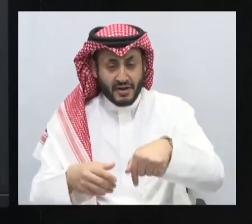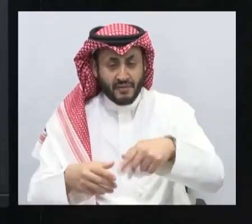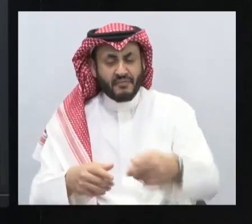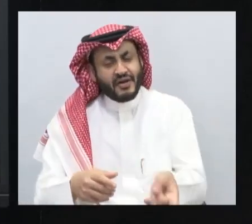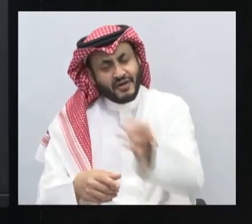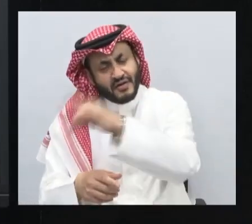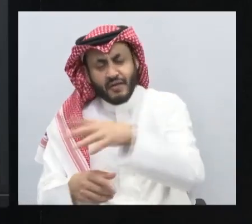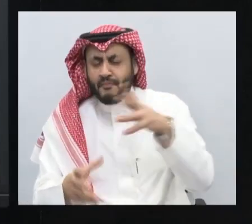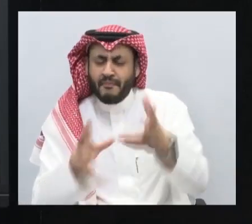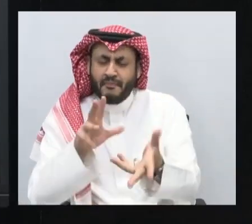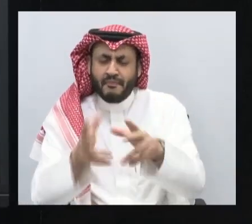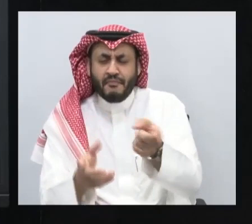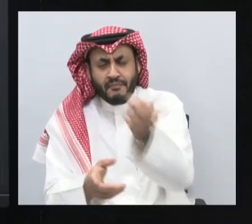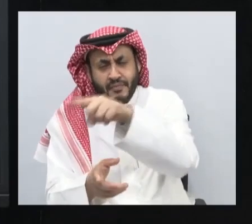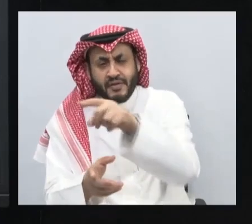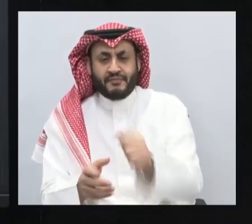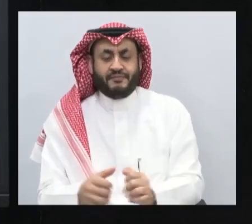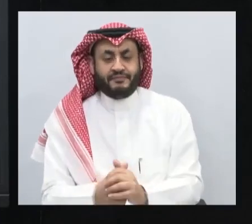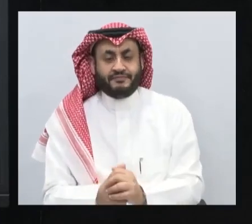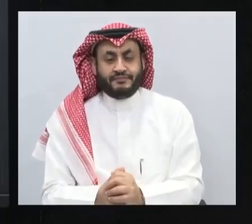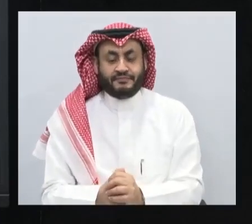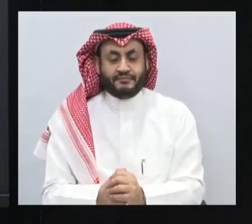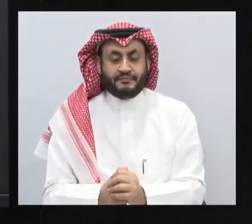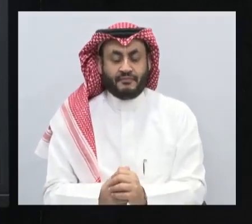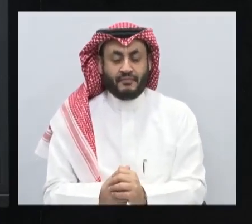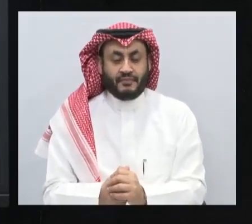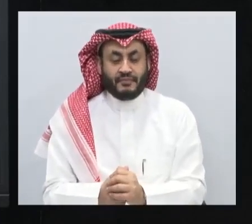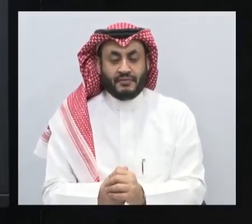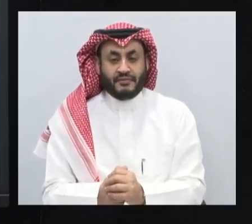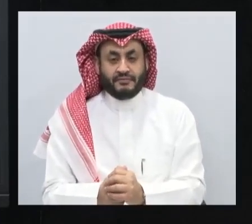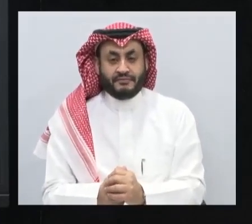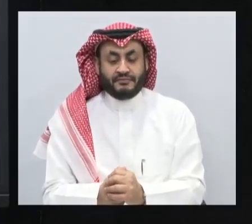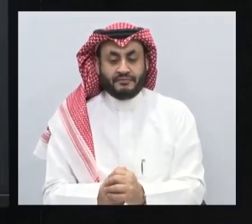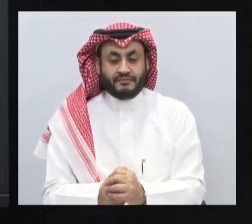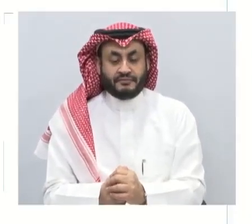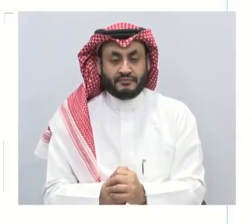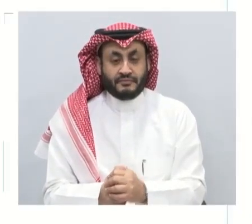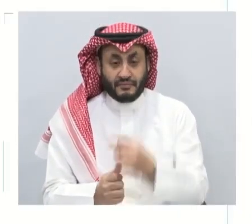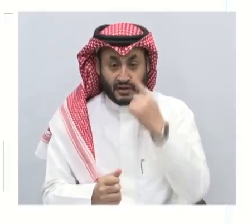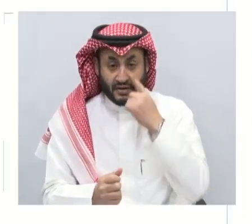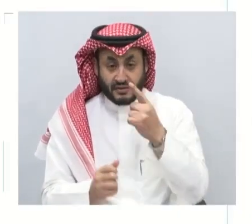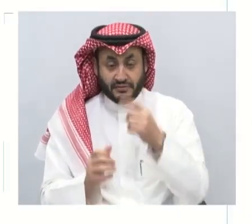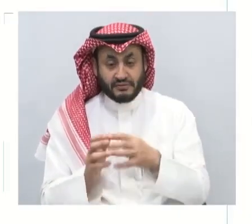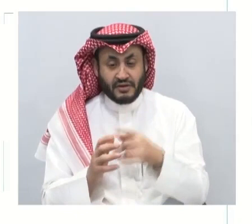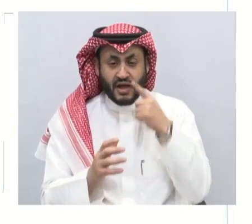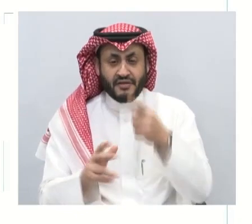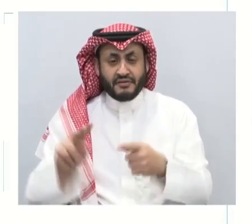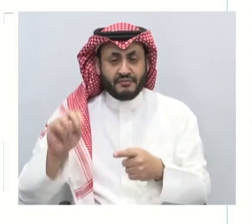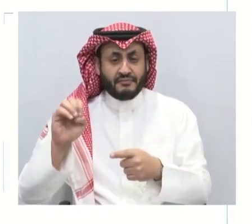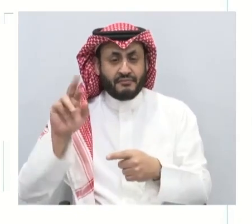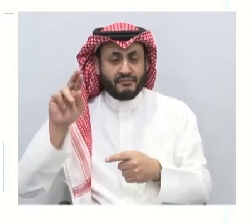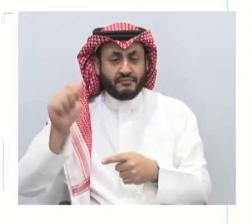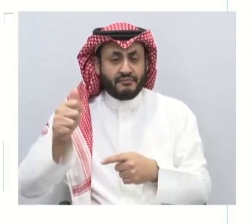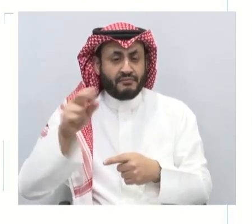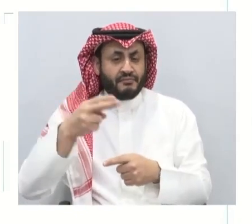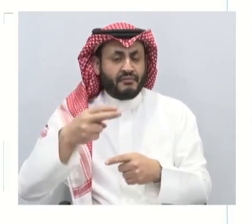about prediction and what we expect to happen in the next day. Okay, look here, this is Noura, and Noura is going